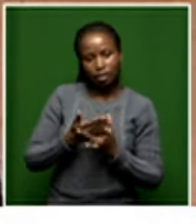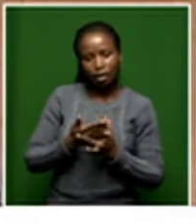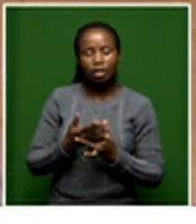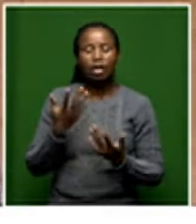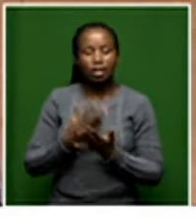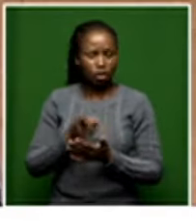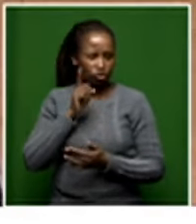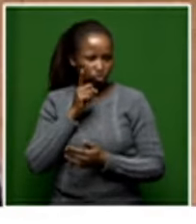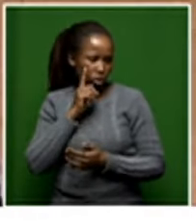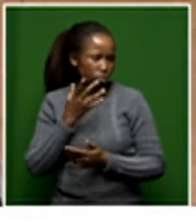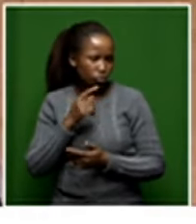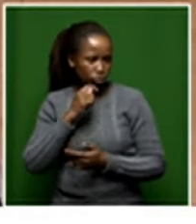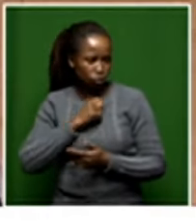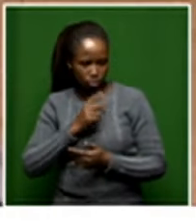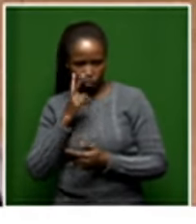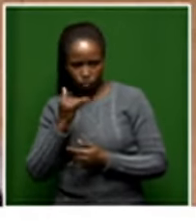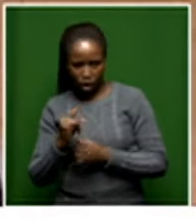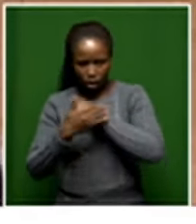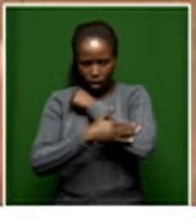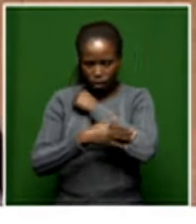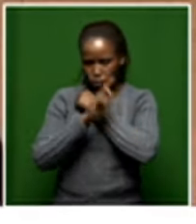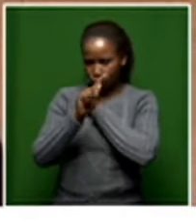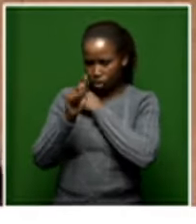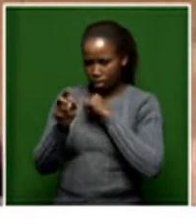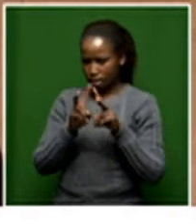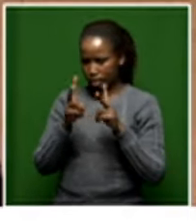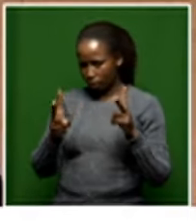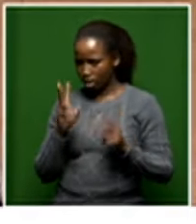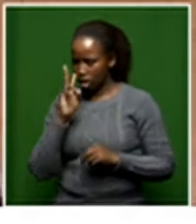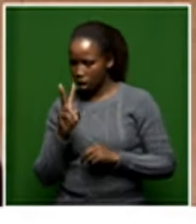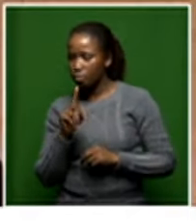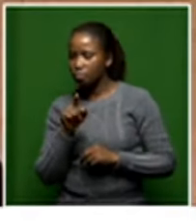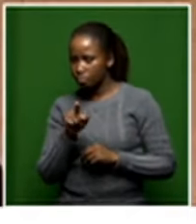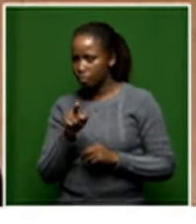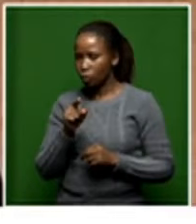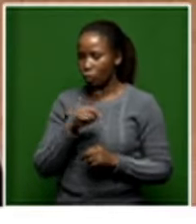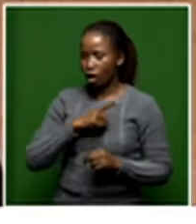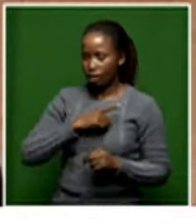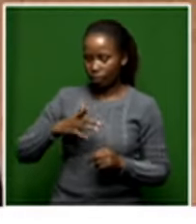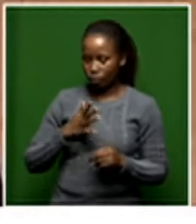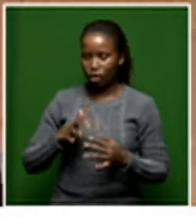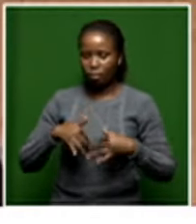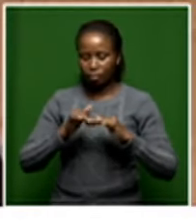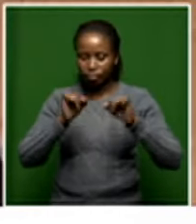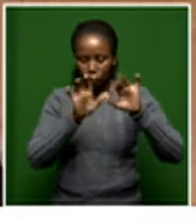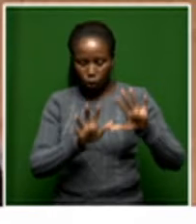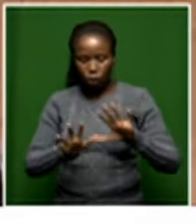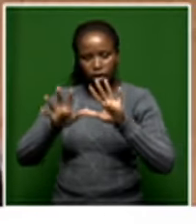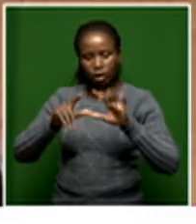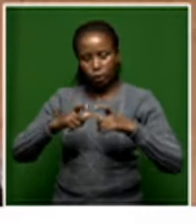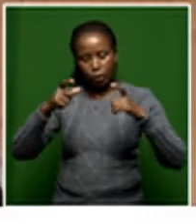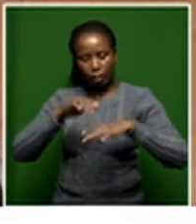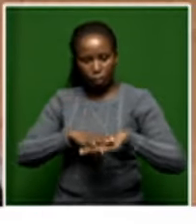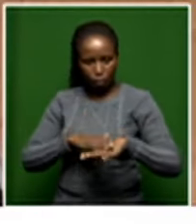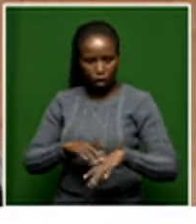context, within the countries they exist within, because bigger picture is really to go continental on this, but look at what their